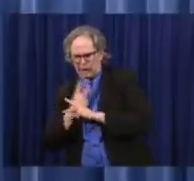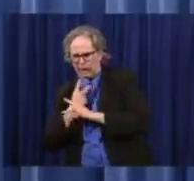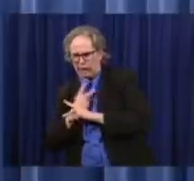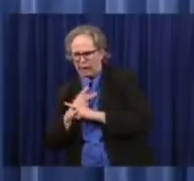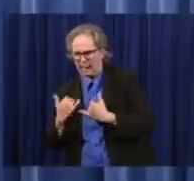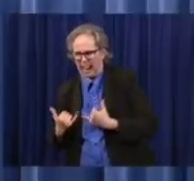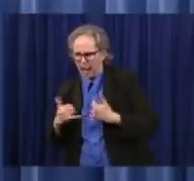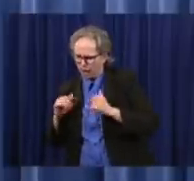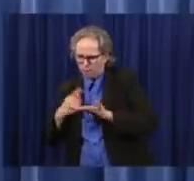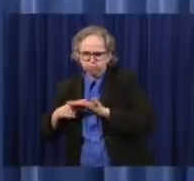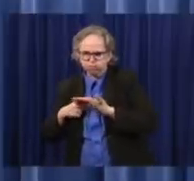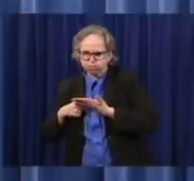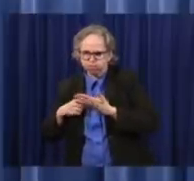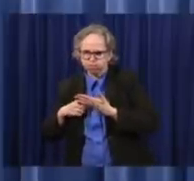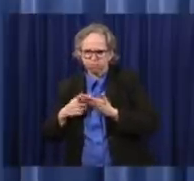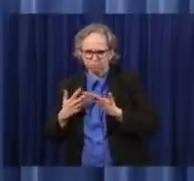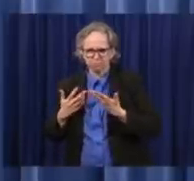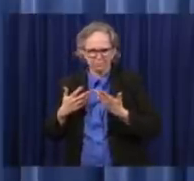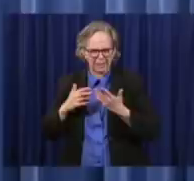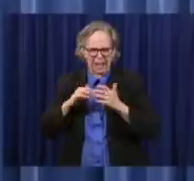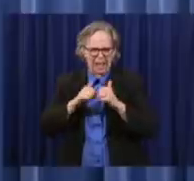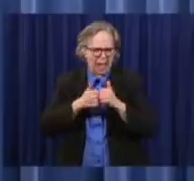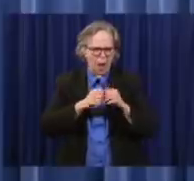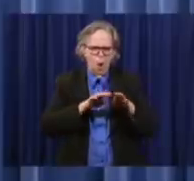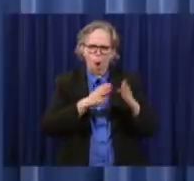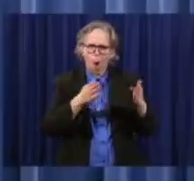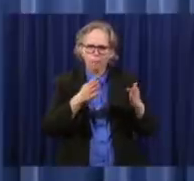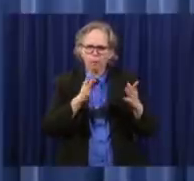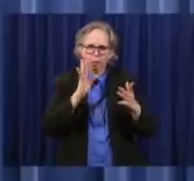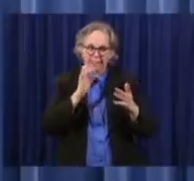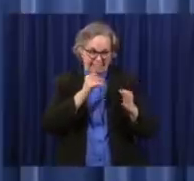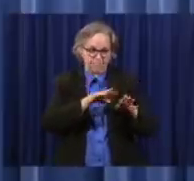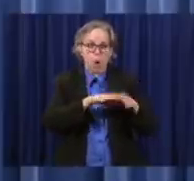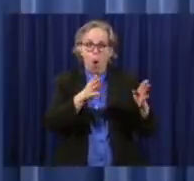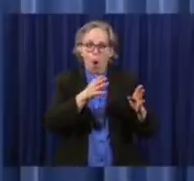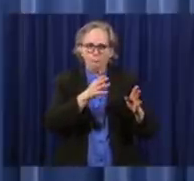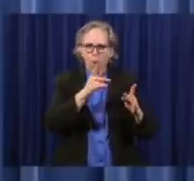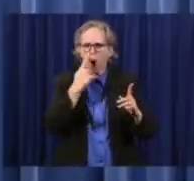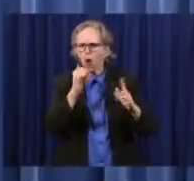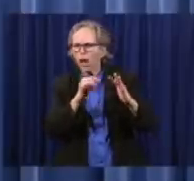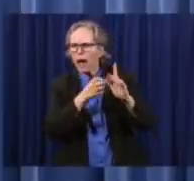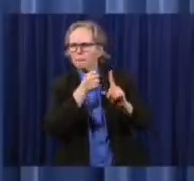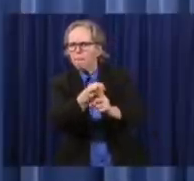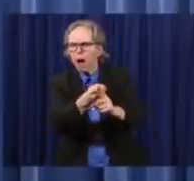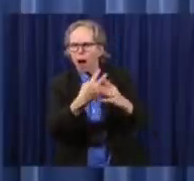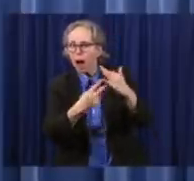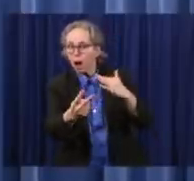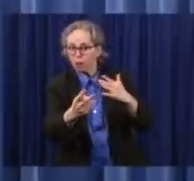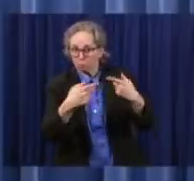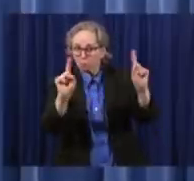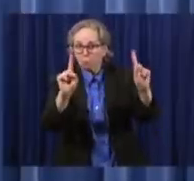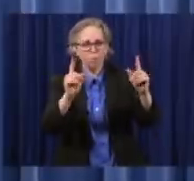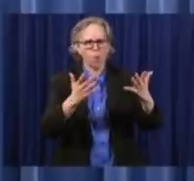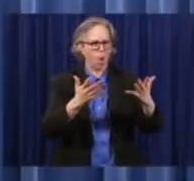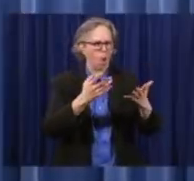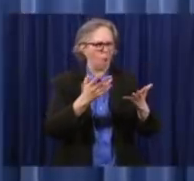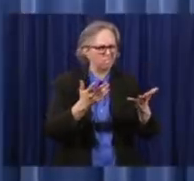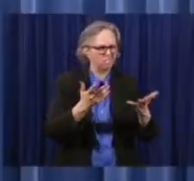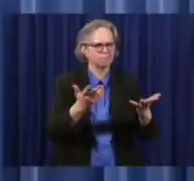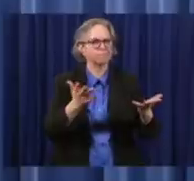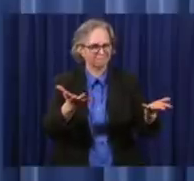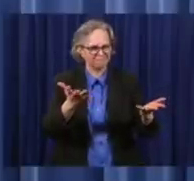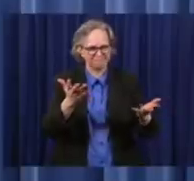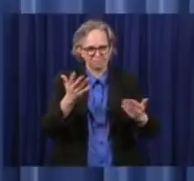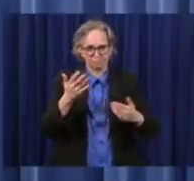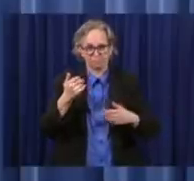able to exactly predict what's going to happen. I think one of the things that we've learned about this virus is it's not